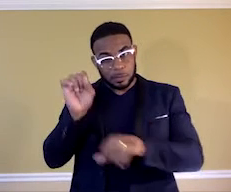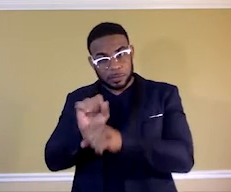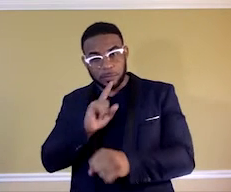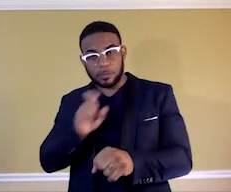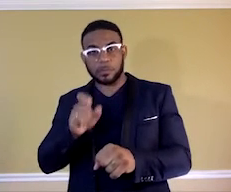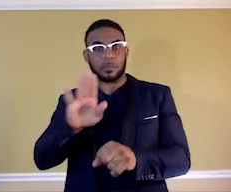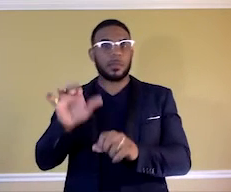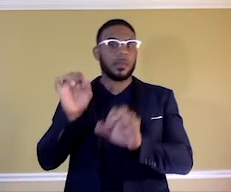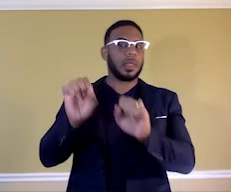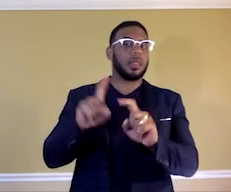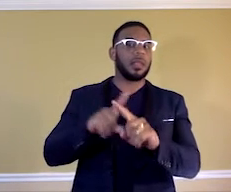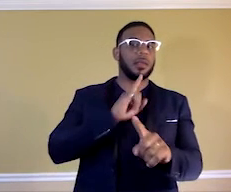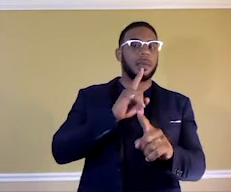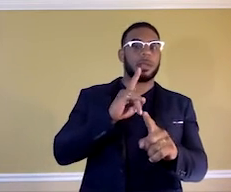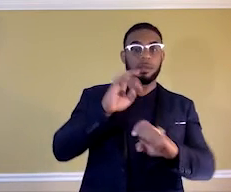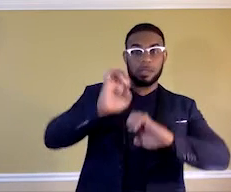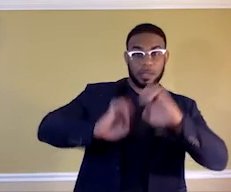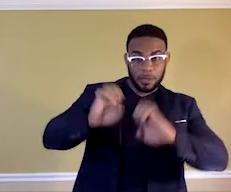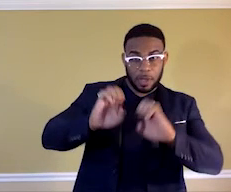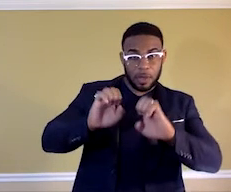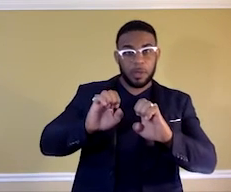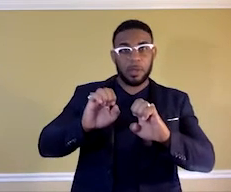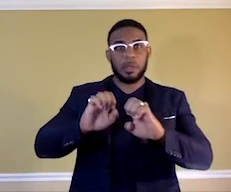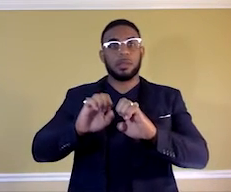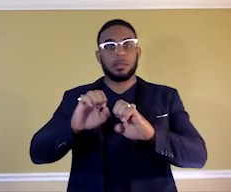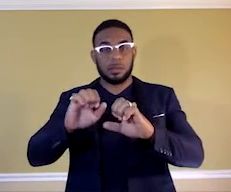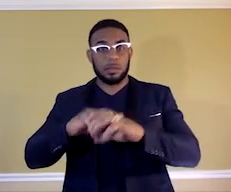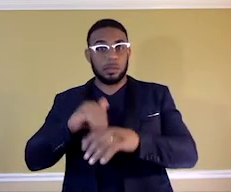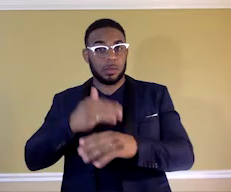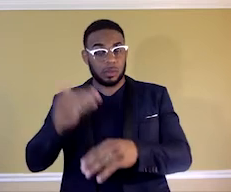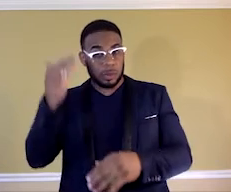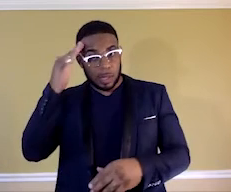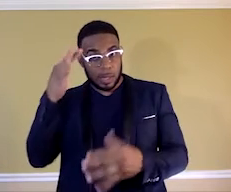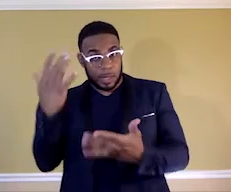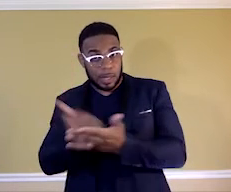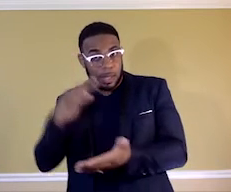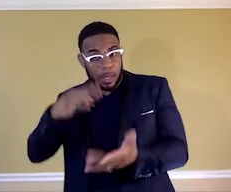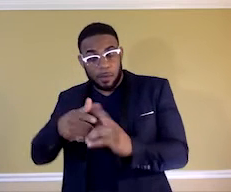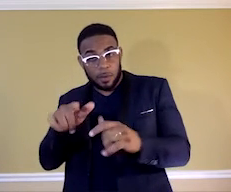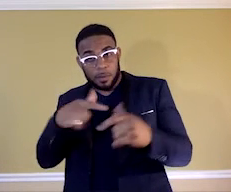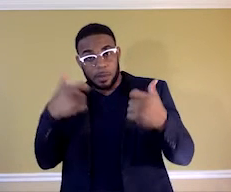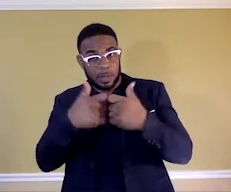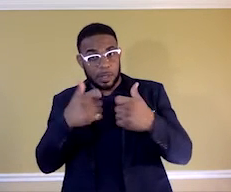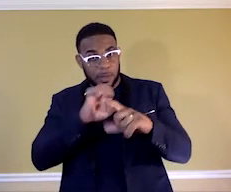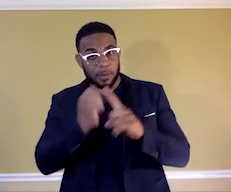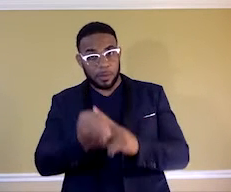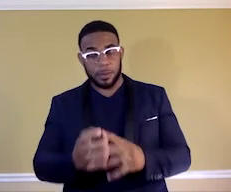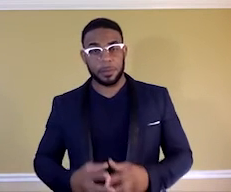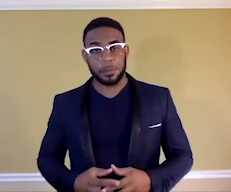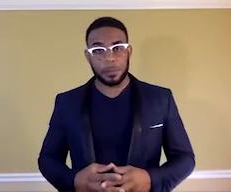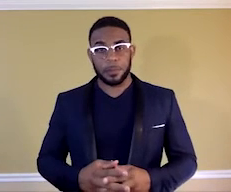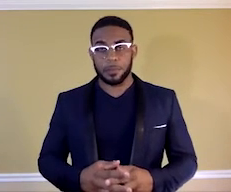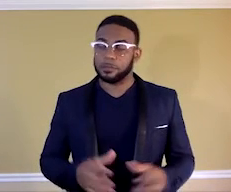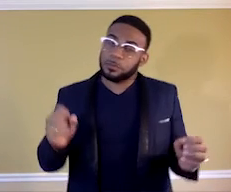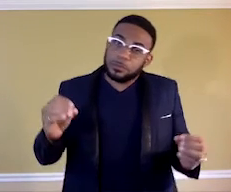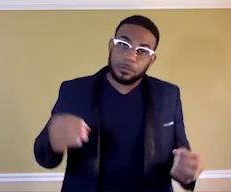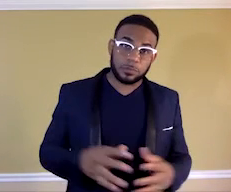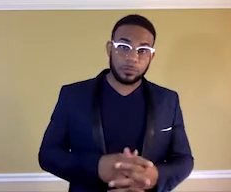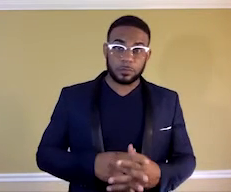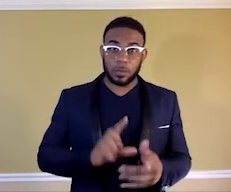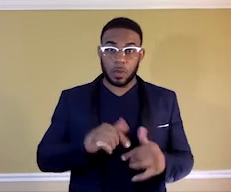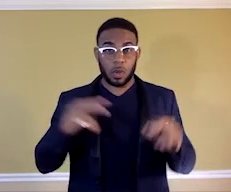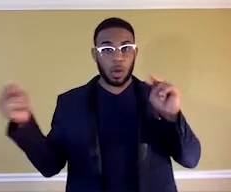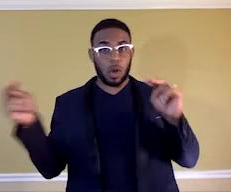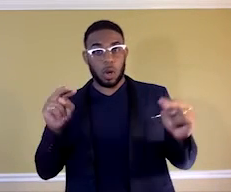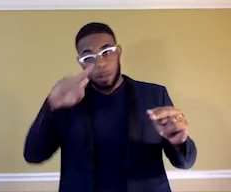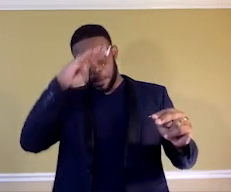it's their ability to evaluate and apply new knowledge that they've gained from those digital environments. And so when we